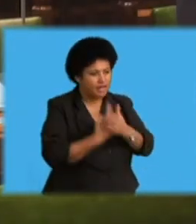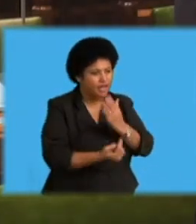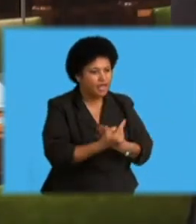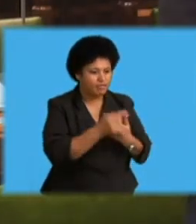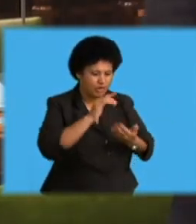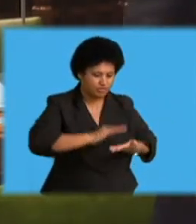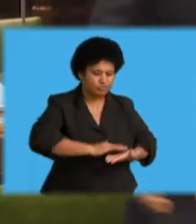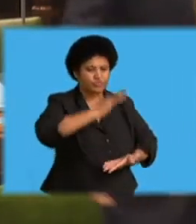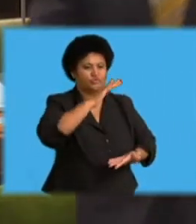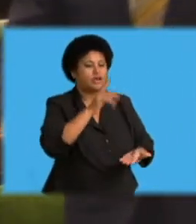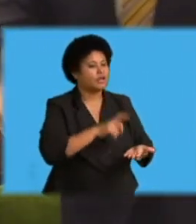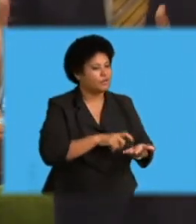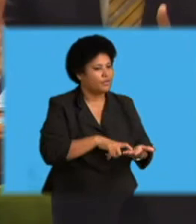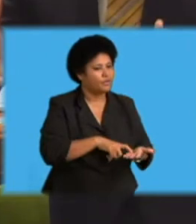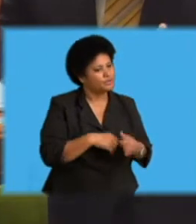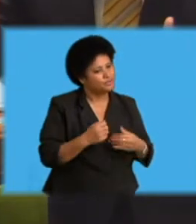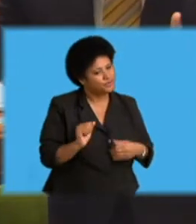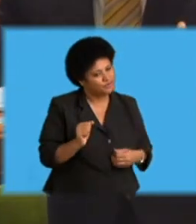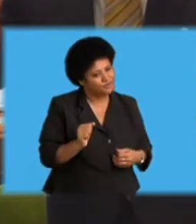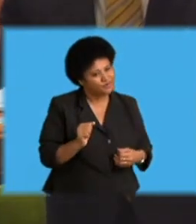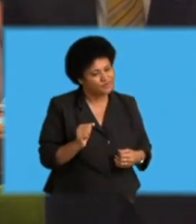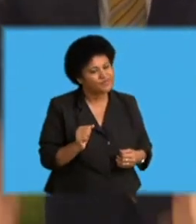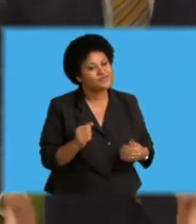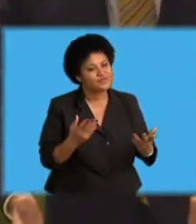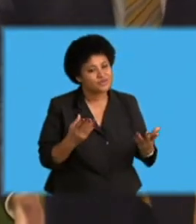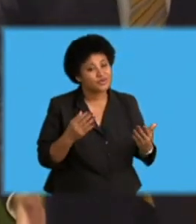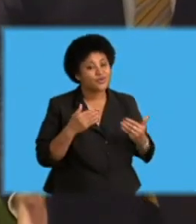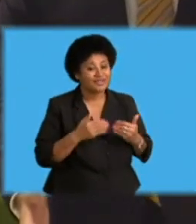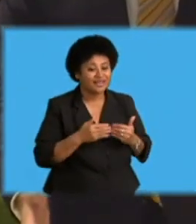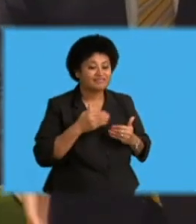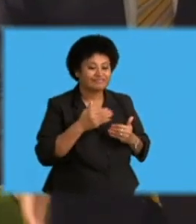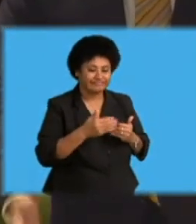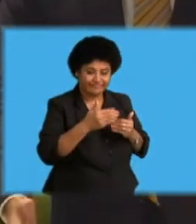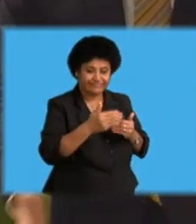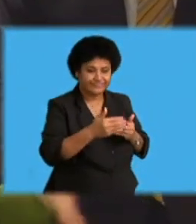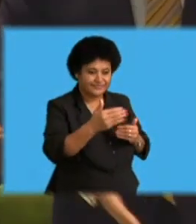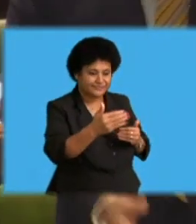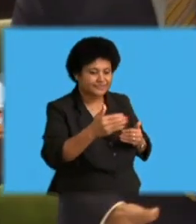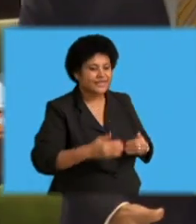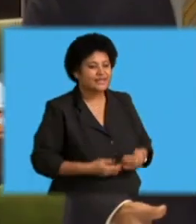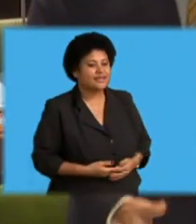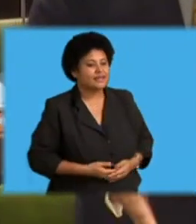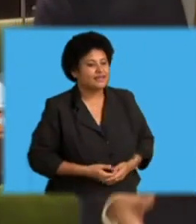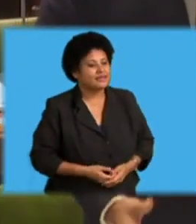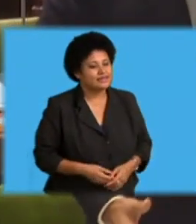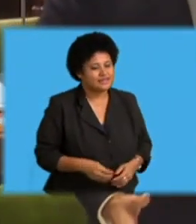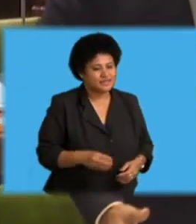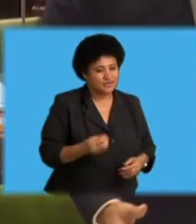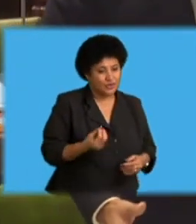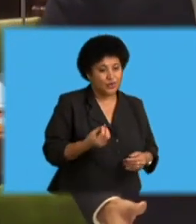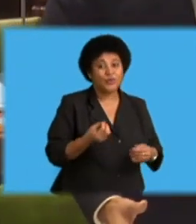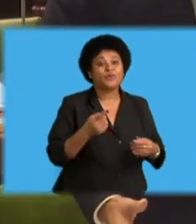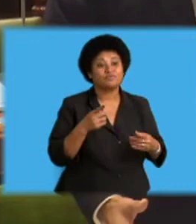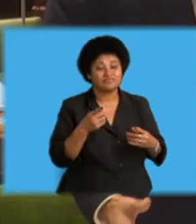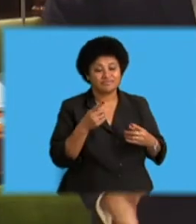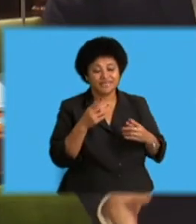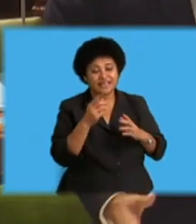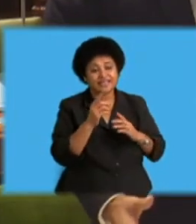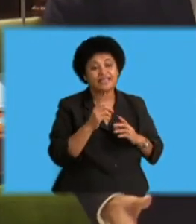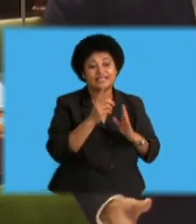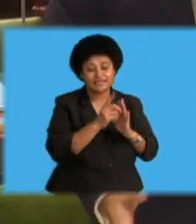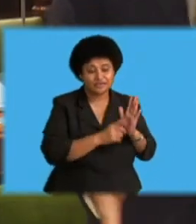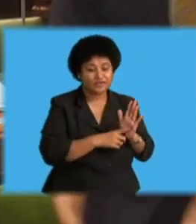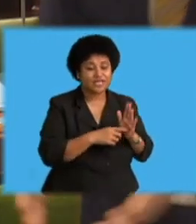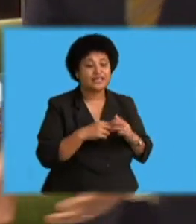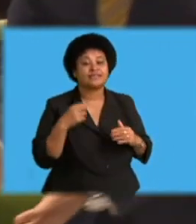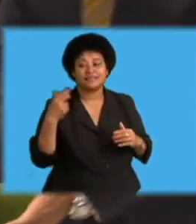responsibility. For example, when the decree-led government from 87 to 92, when they came into power, they had to